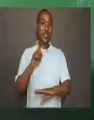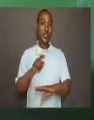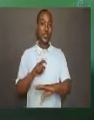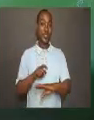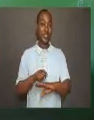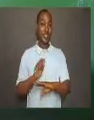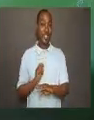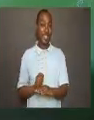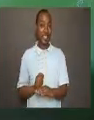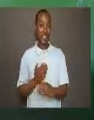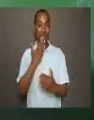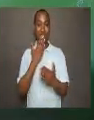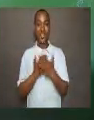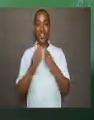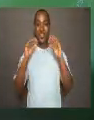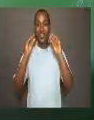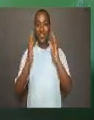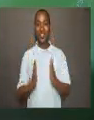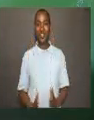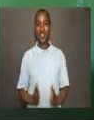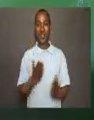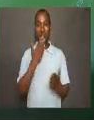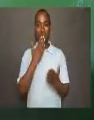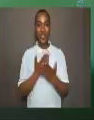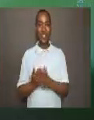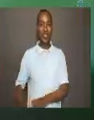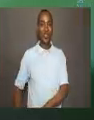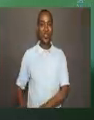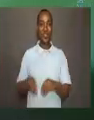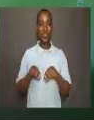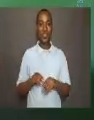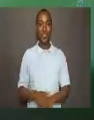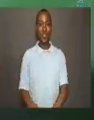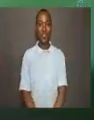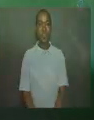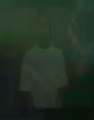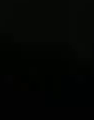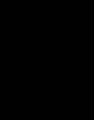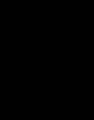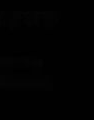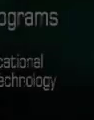Until next lesson, thank you, teacher. Thank you, students.